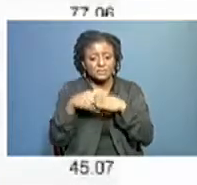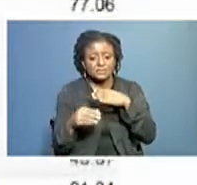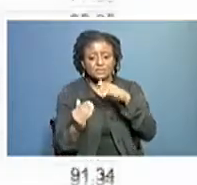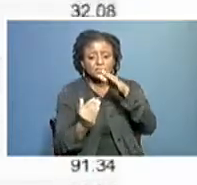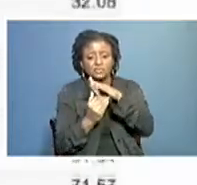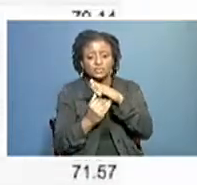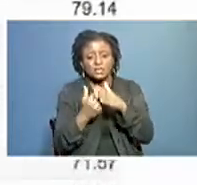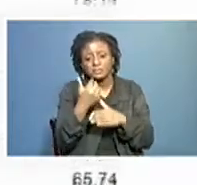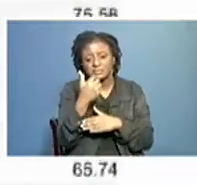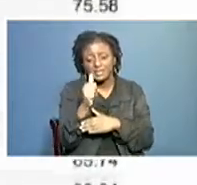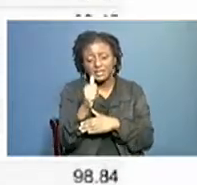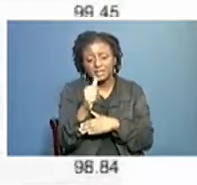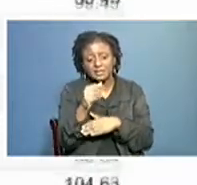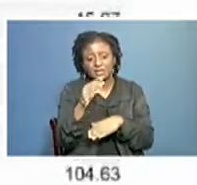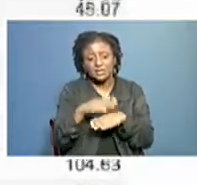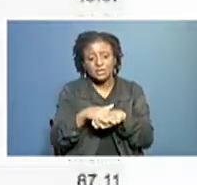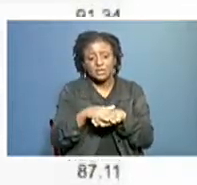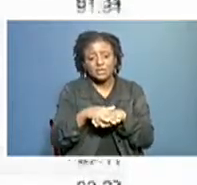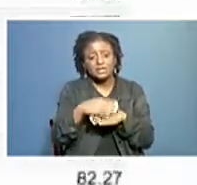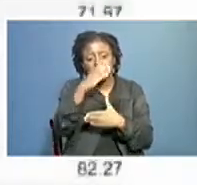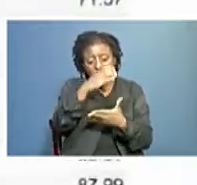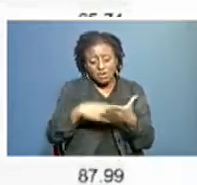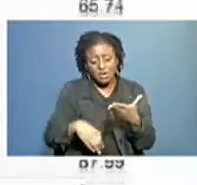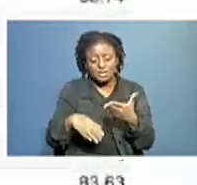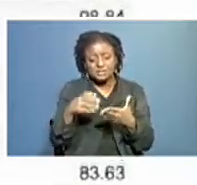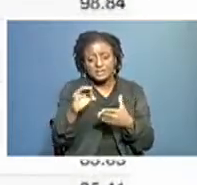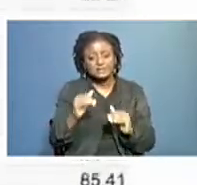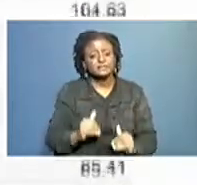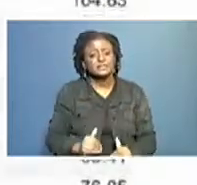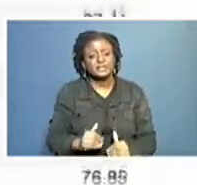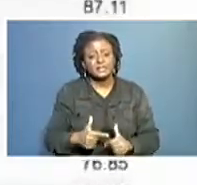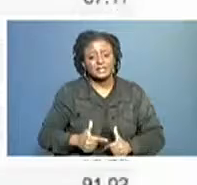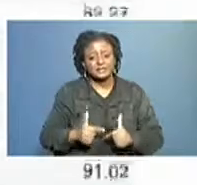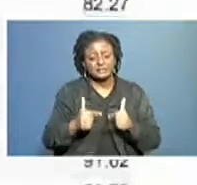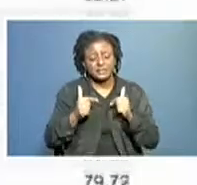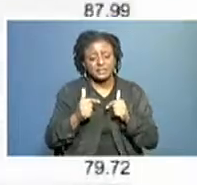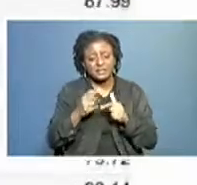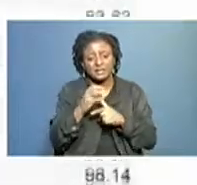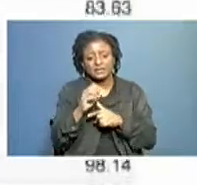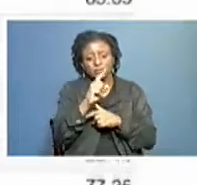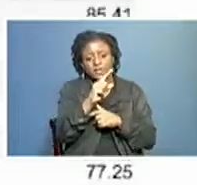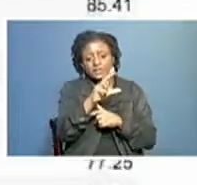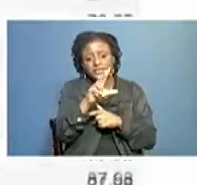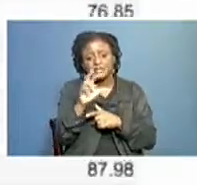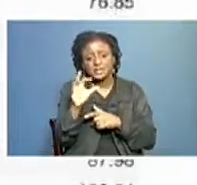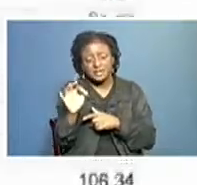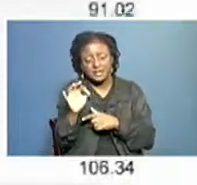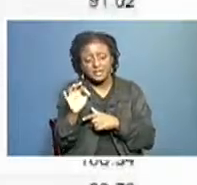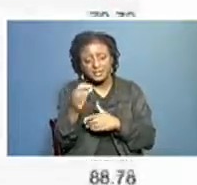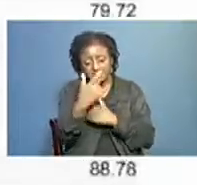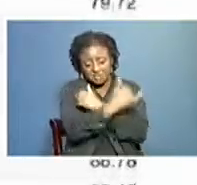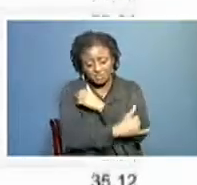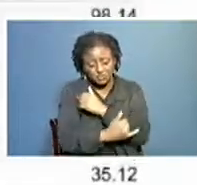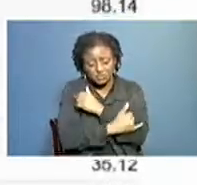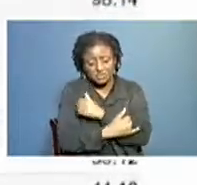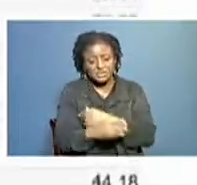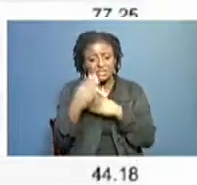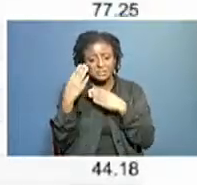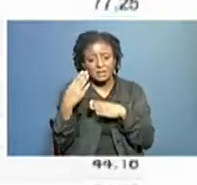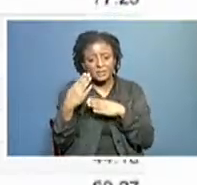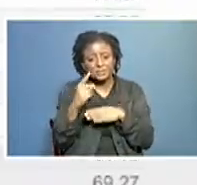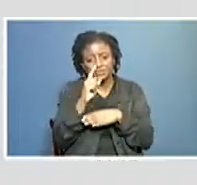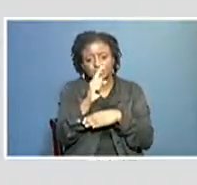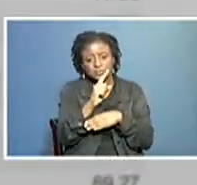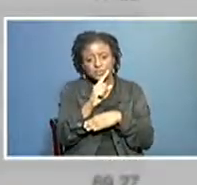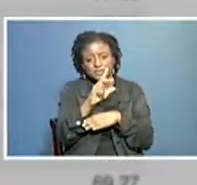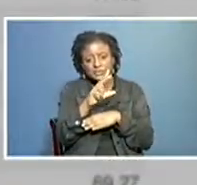2022 Numbio's cost of living index. Of the 139 countries listed, the Bahamas ranks number 9, one notch higher than it